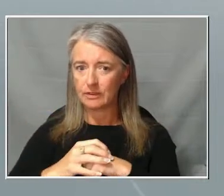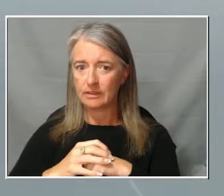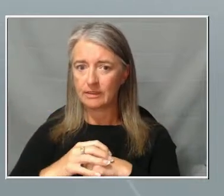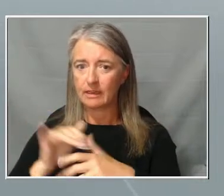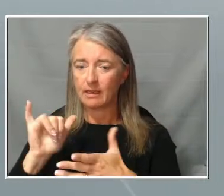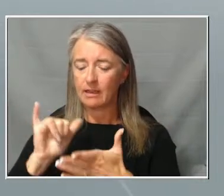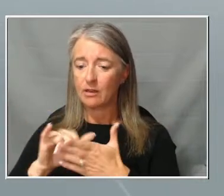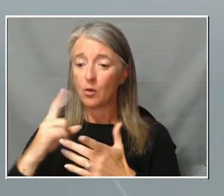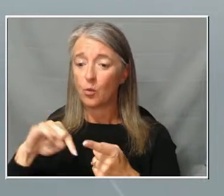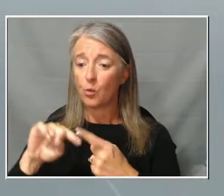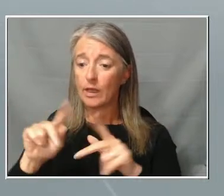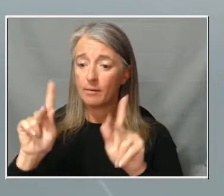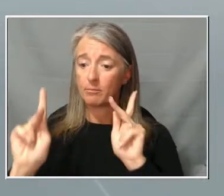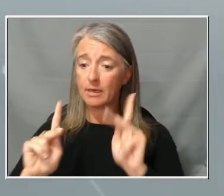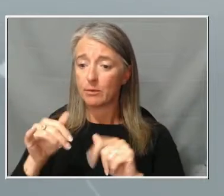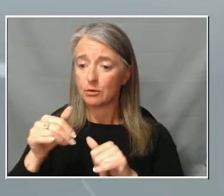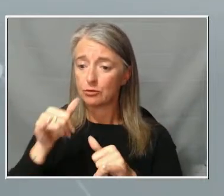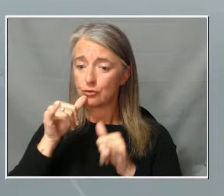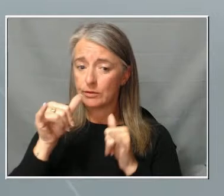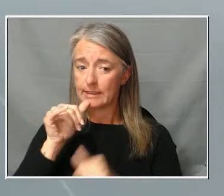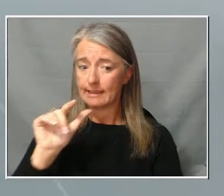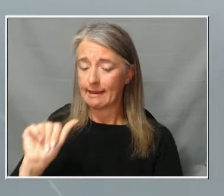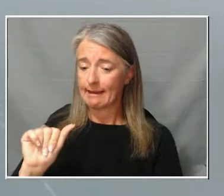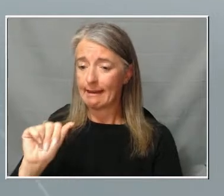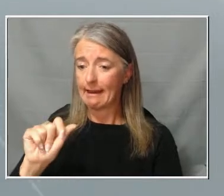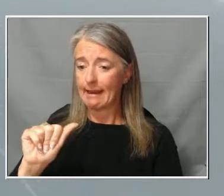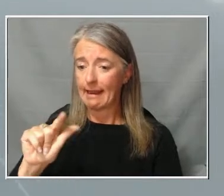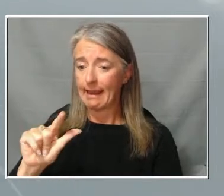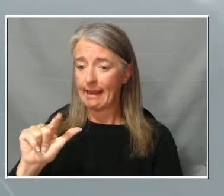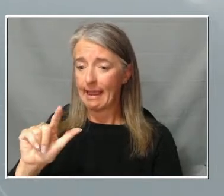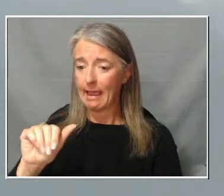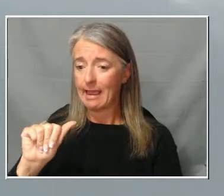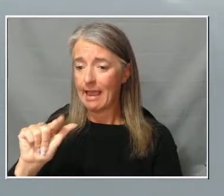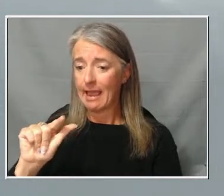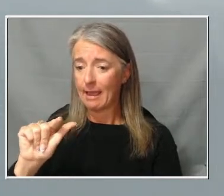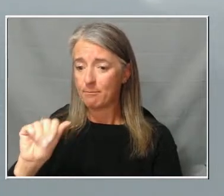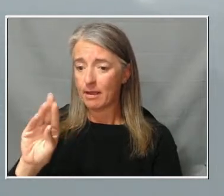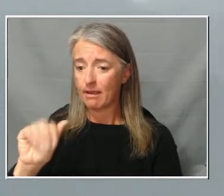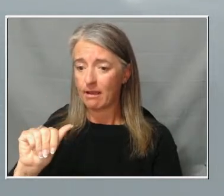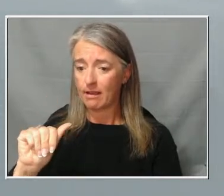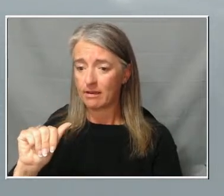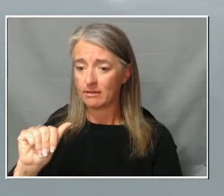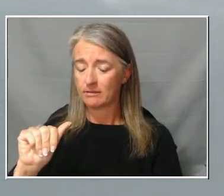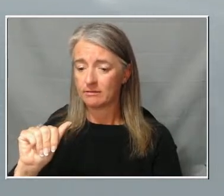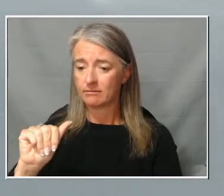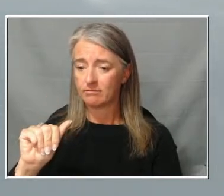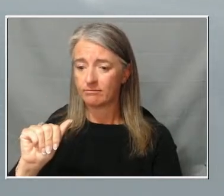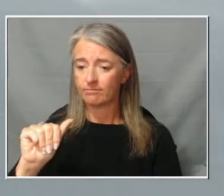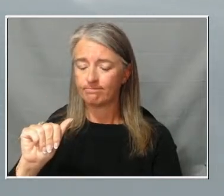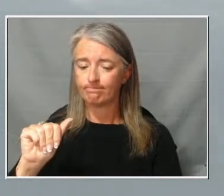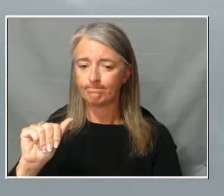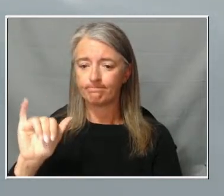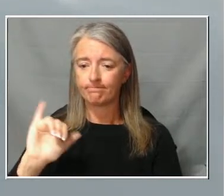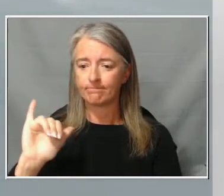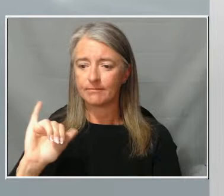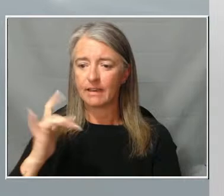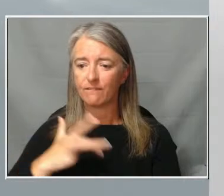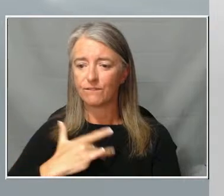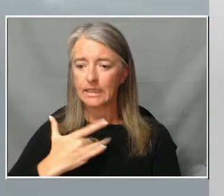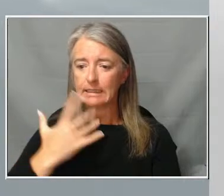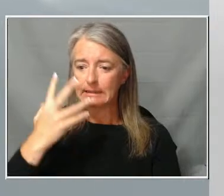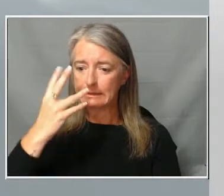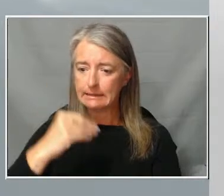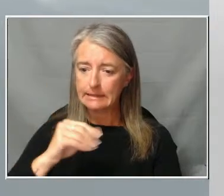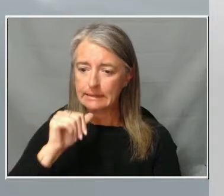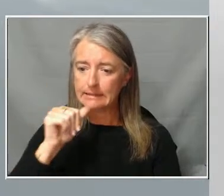drinks, that GABA increases in the body. So GABA is a feel good. Think of it like you're feeling sleepy, you're not